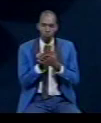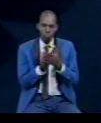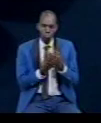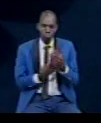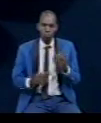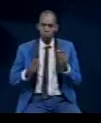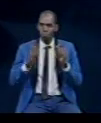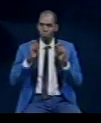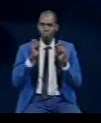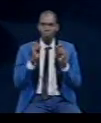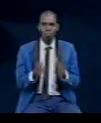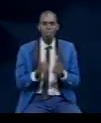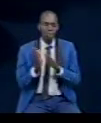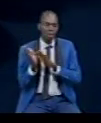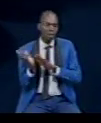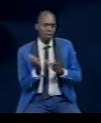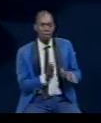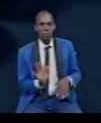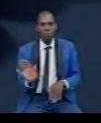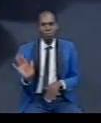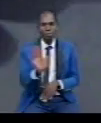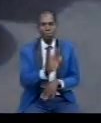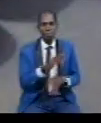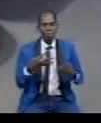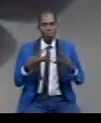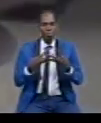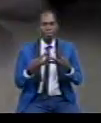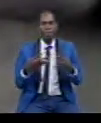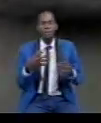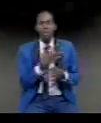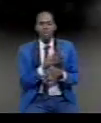let their nets and